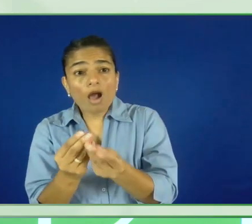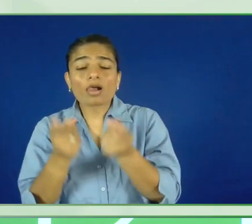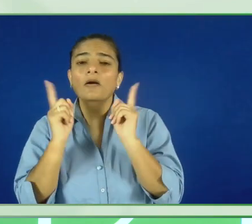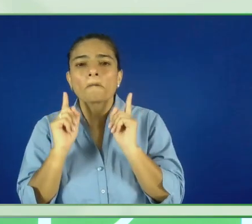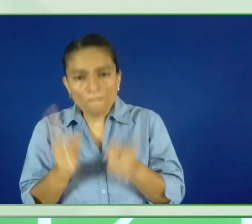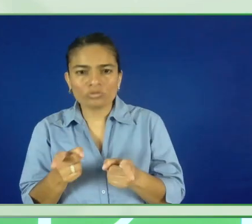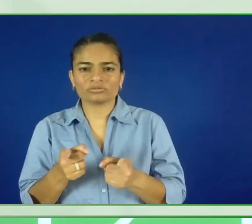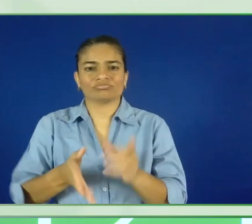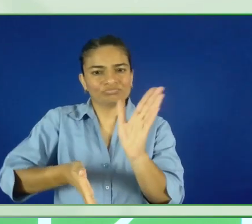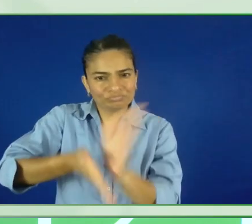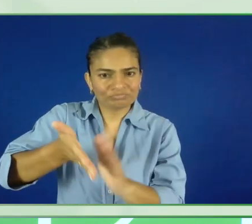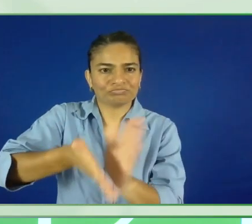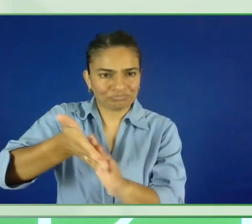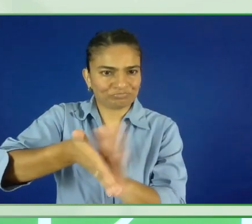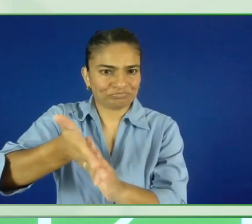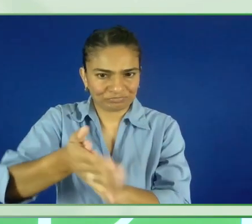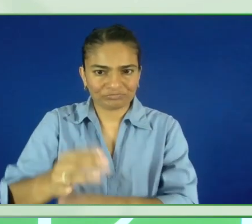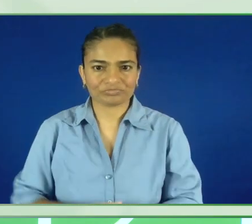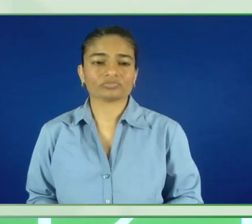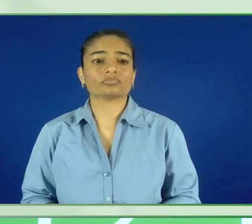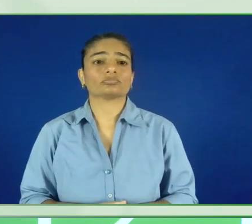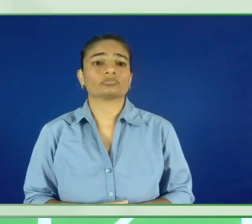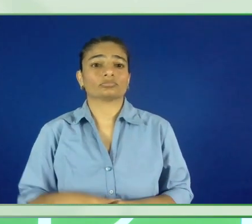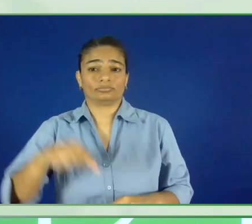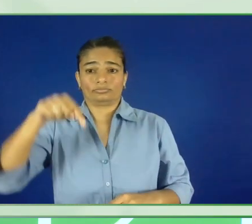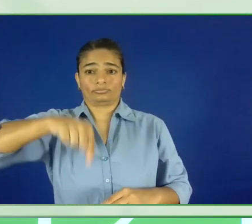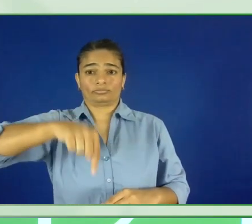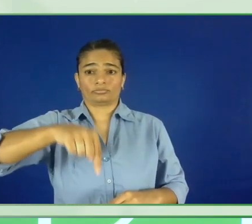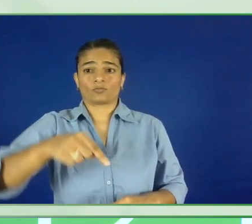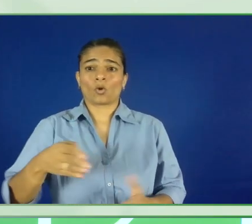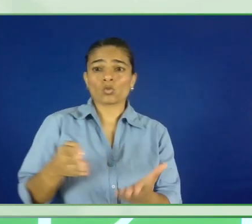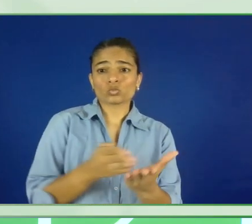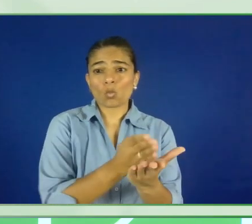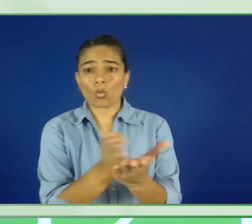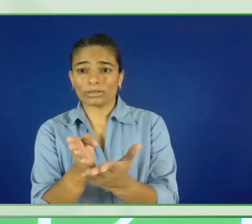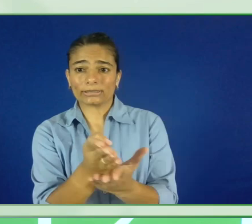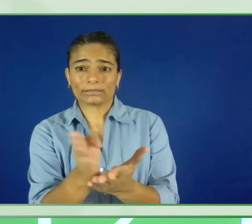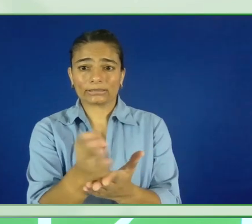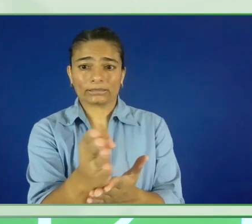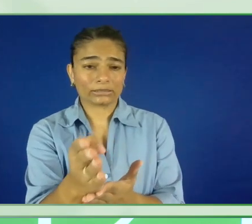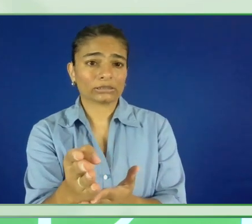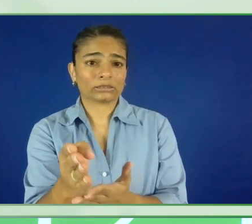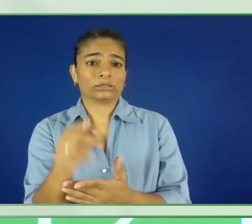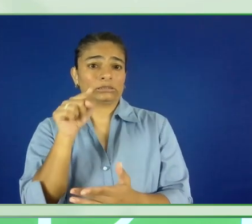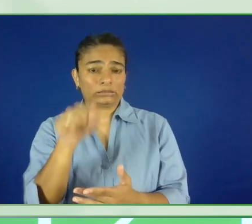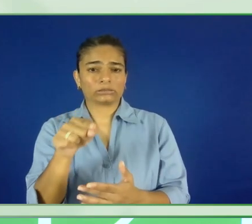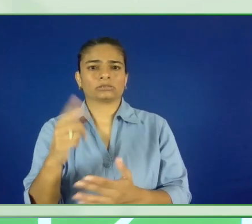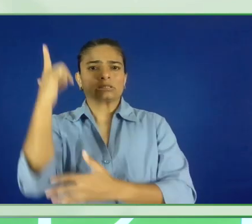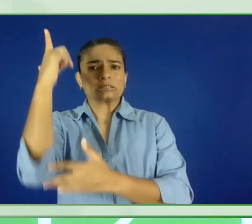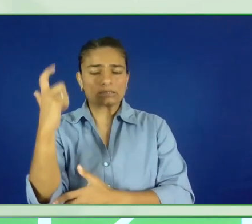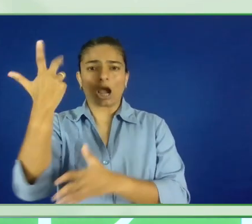our journey started with a project called Project Discovery. Project Discovery is a